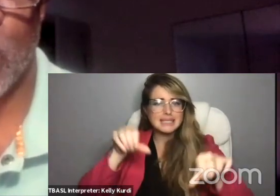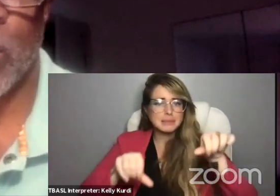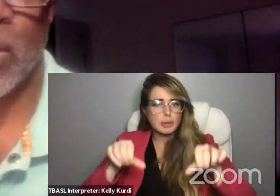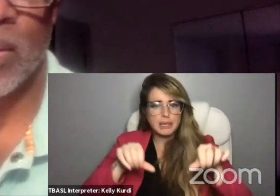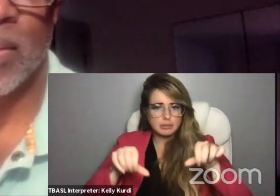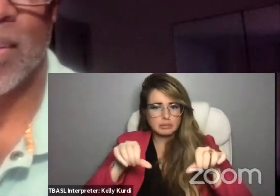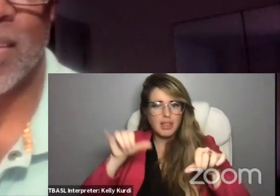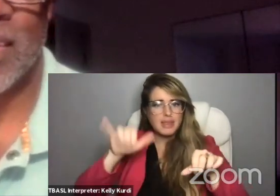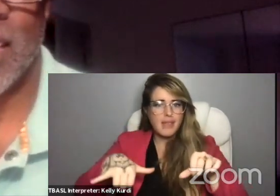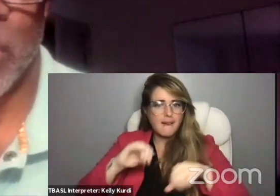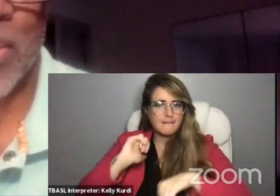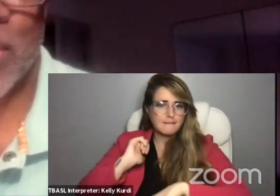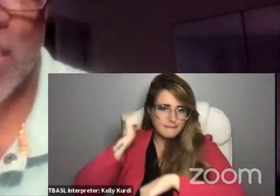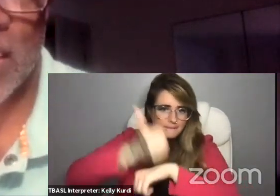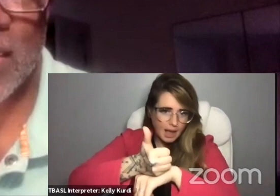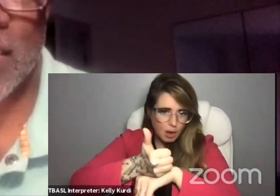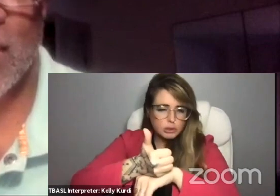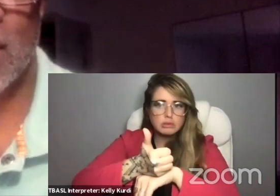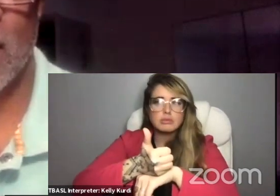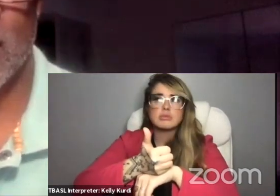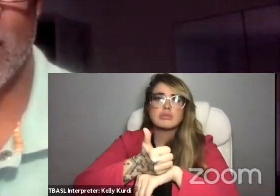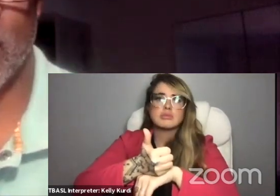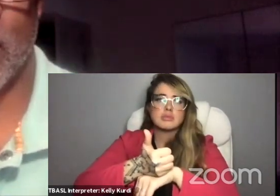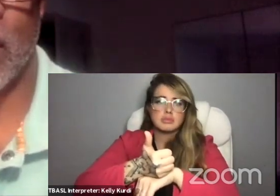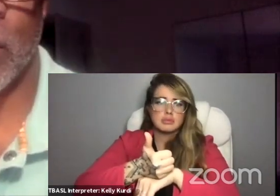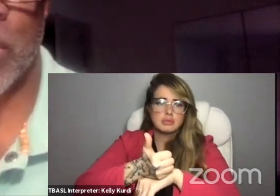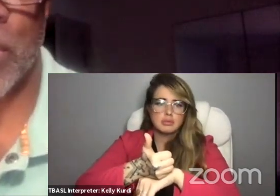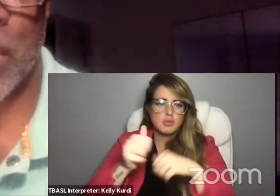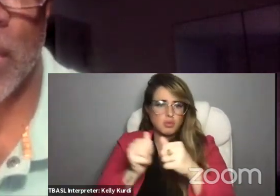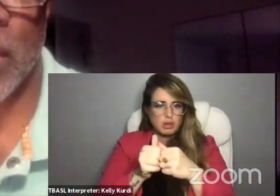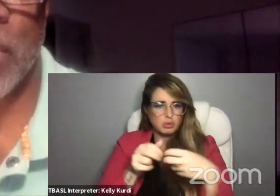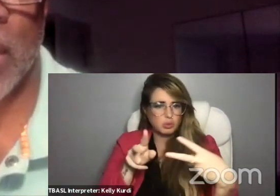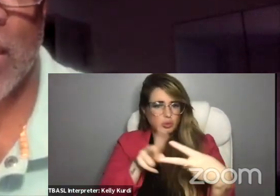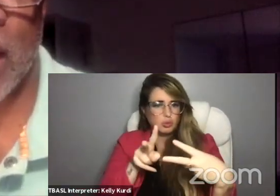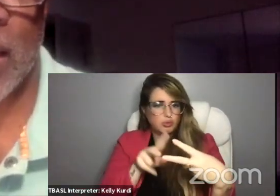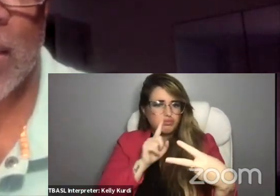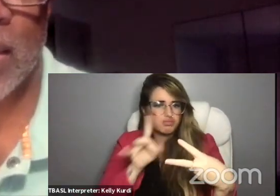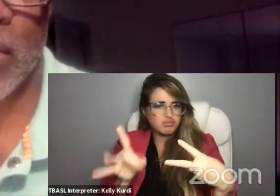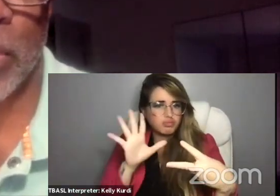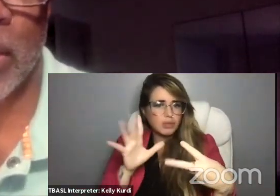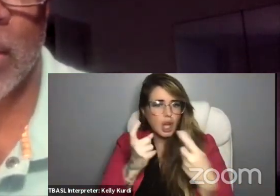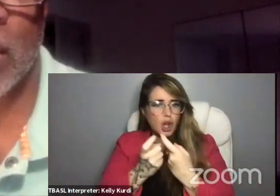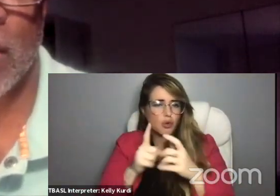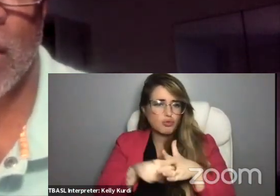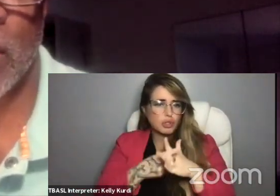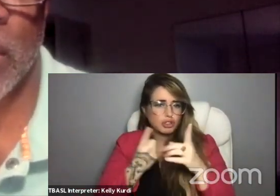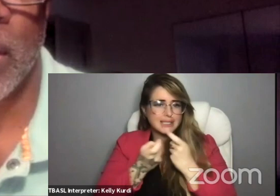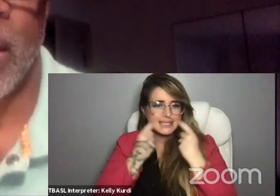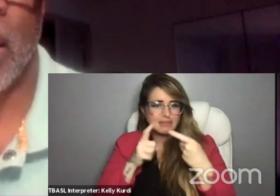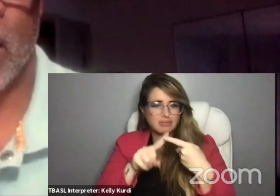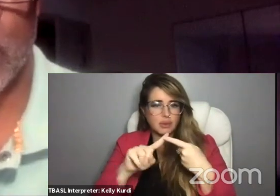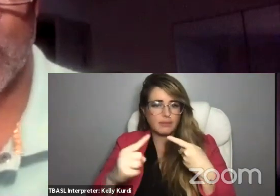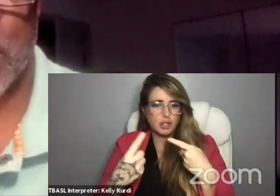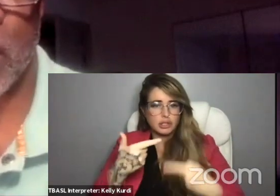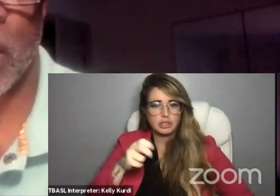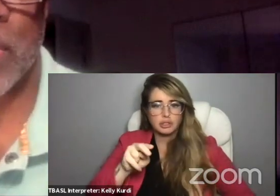two original sins. You know, the original sin of genocide, let's kill everybody and take this country.